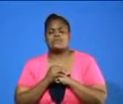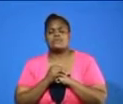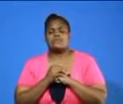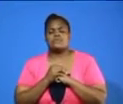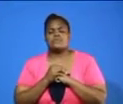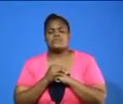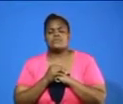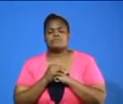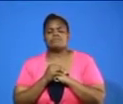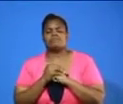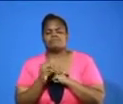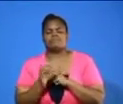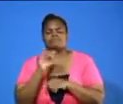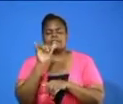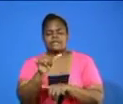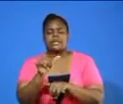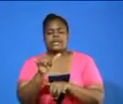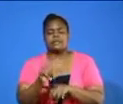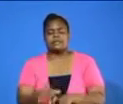Don't move.